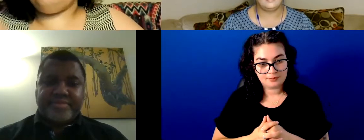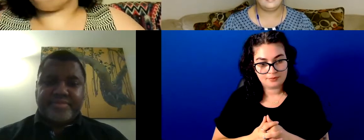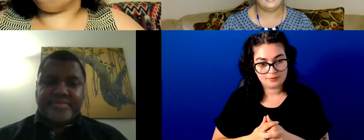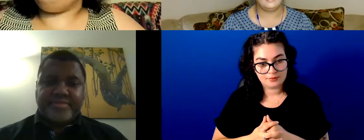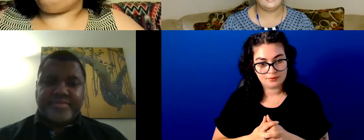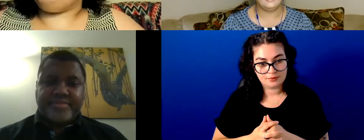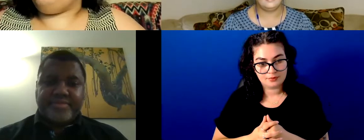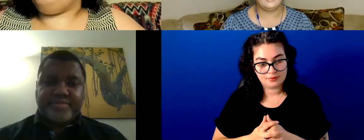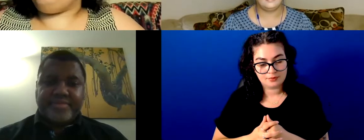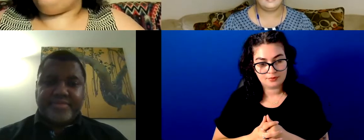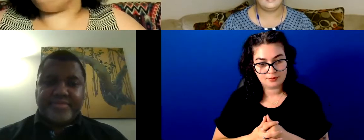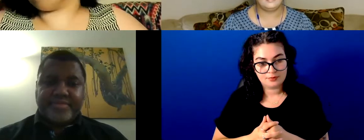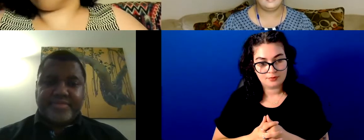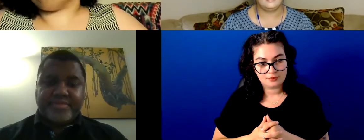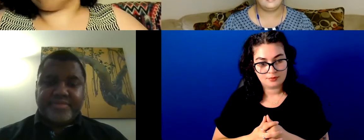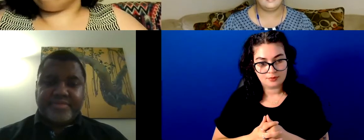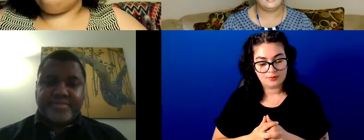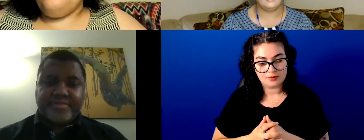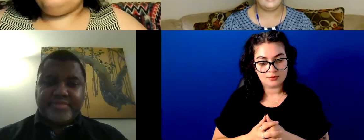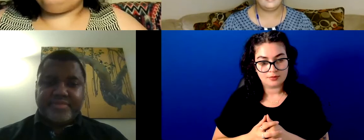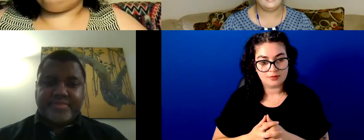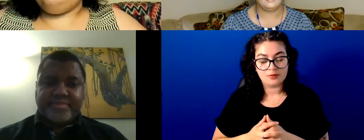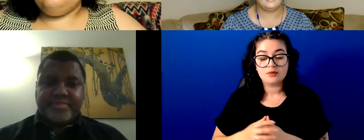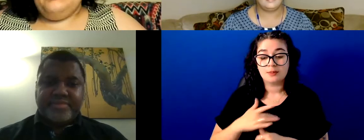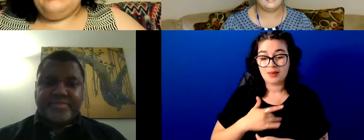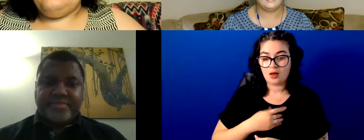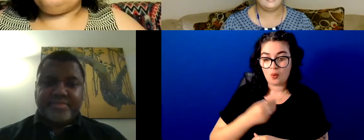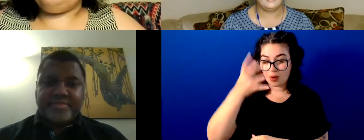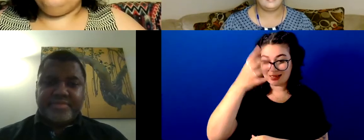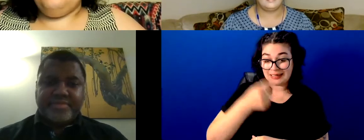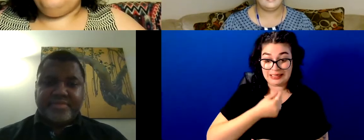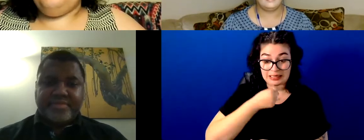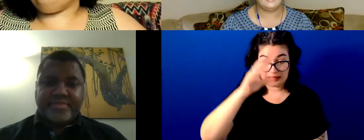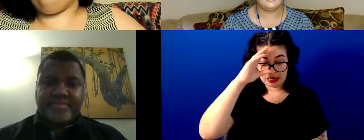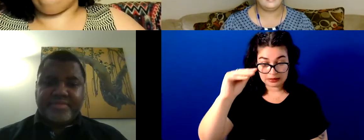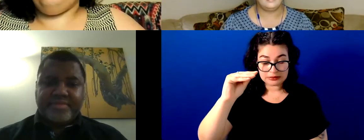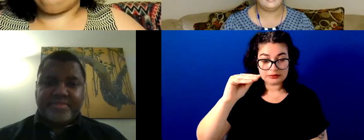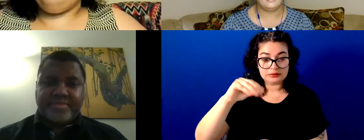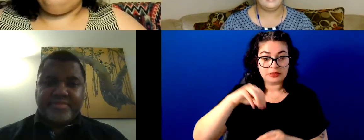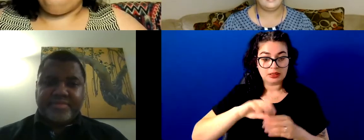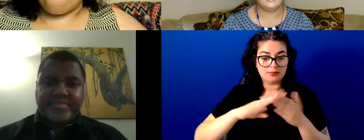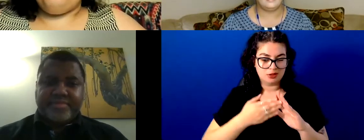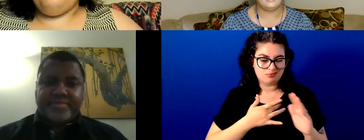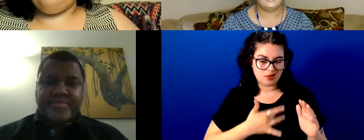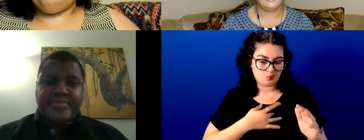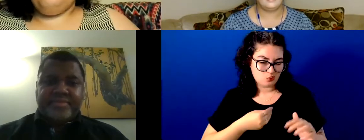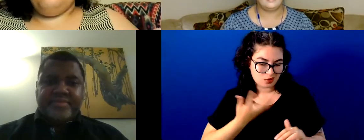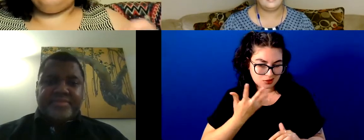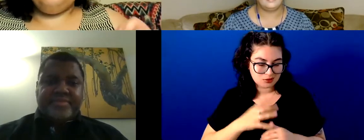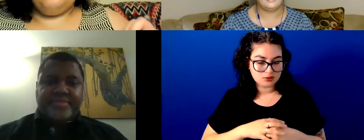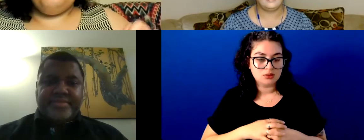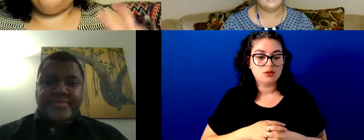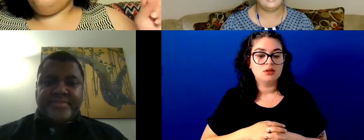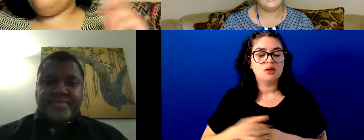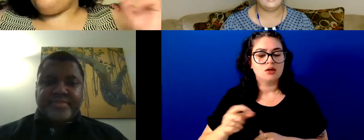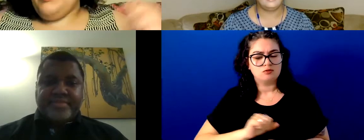I get this pushback predominantly from like white gay guys in the community, predominantly white, where they